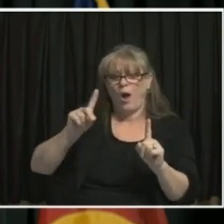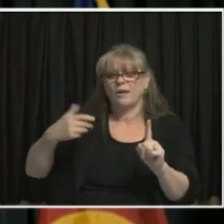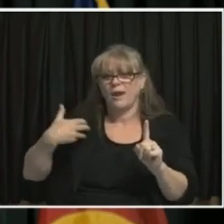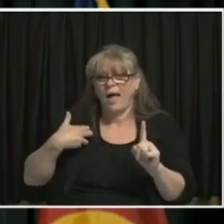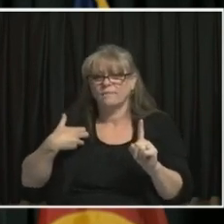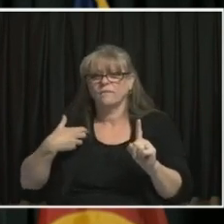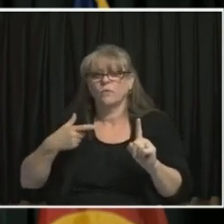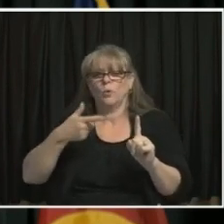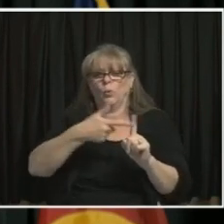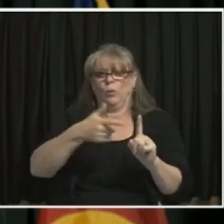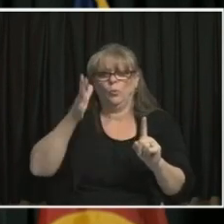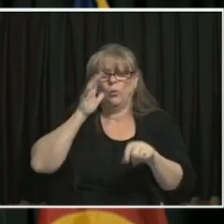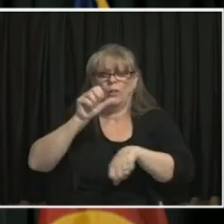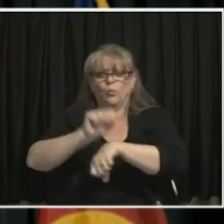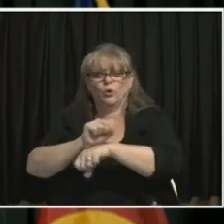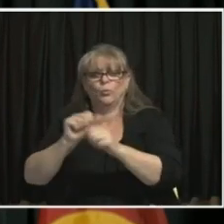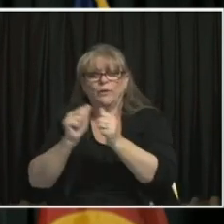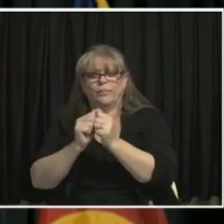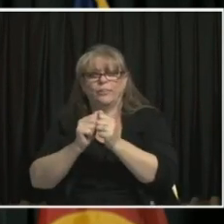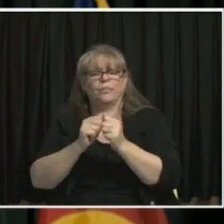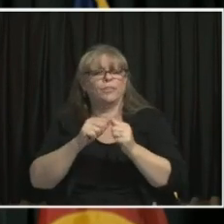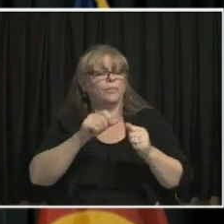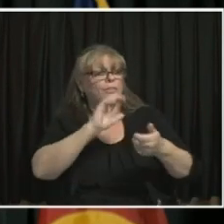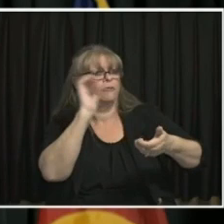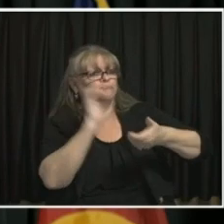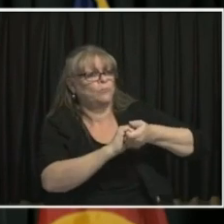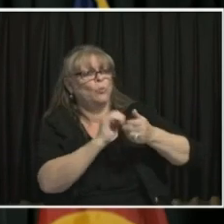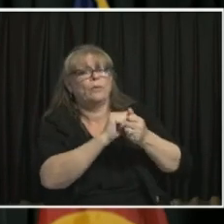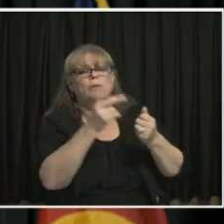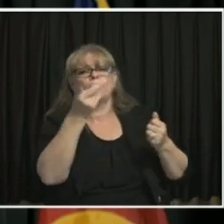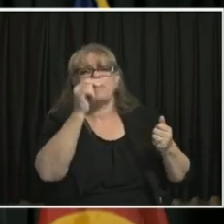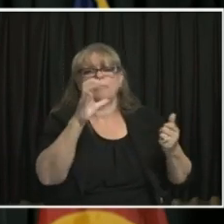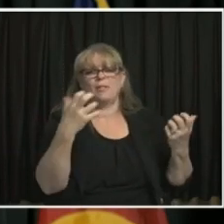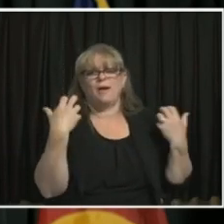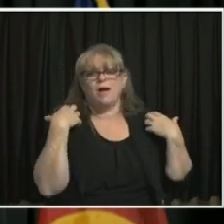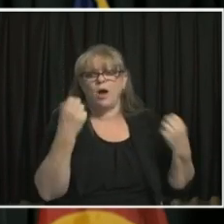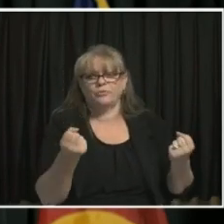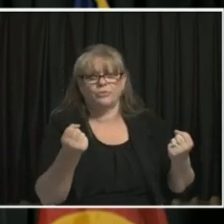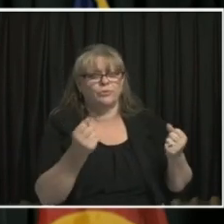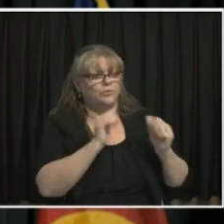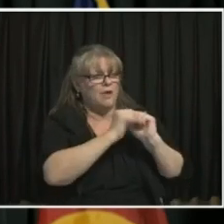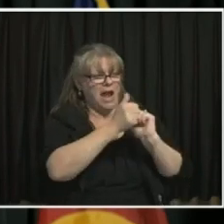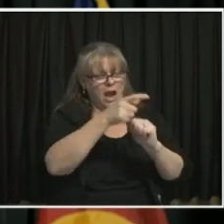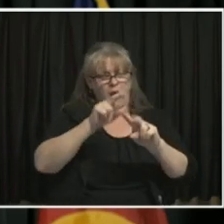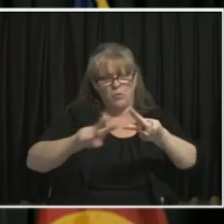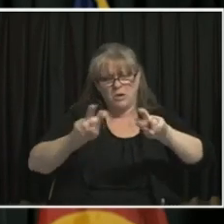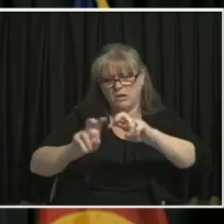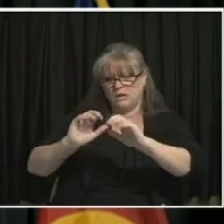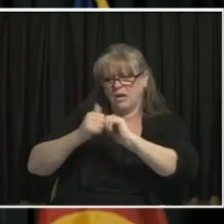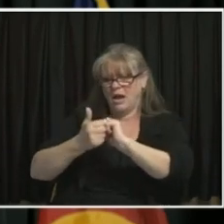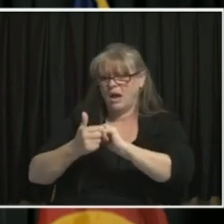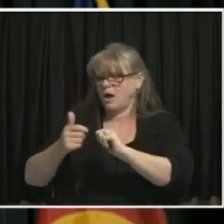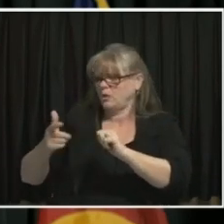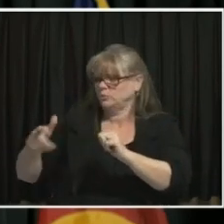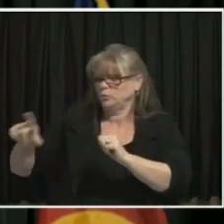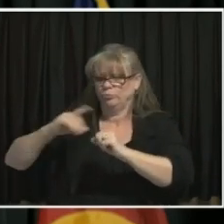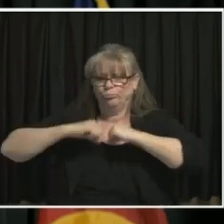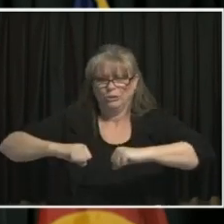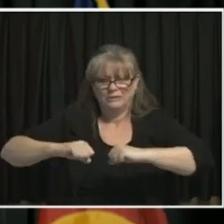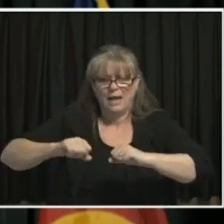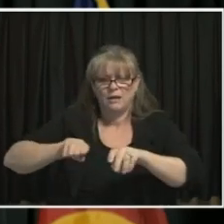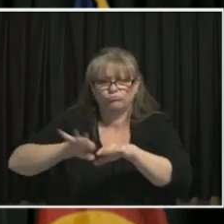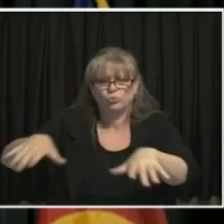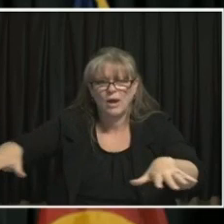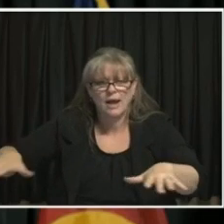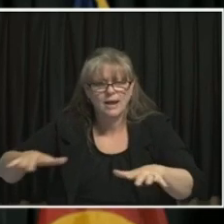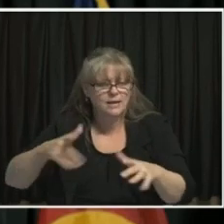counties, to phase in those additional options in as safe a way as possible in the coming days and weeks. Why did the